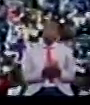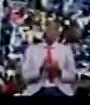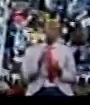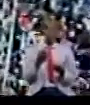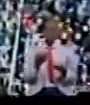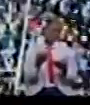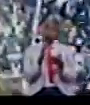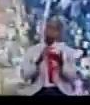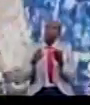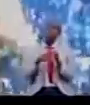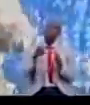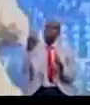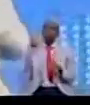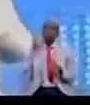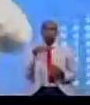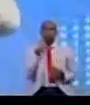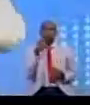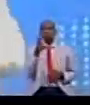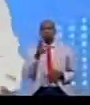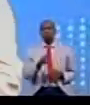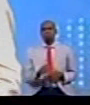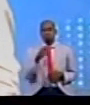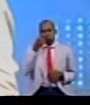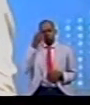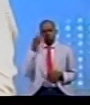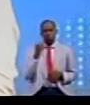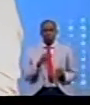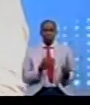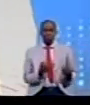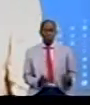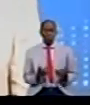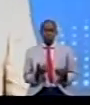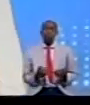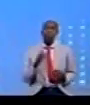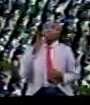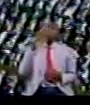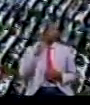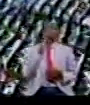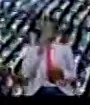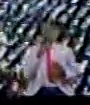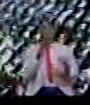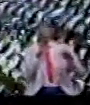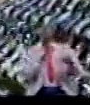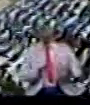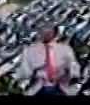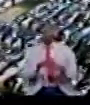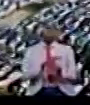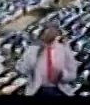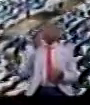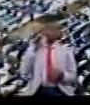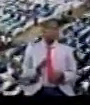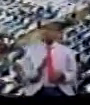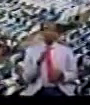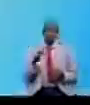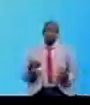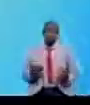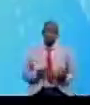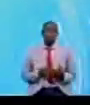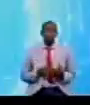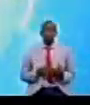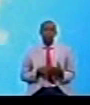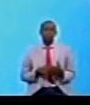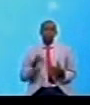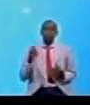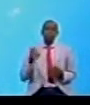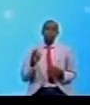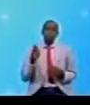there arose, don't forget, Jesus invited us. He said, let us go over to the other side. And